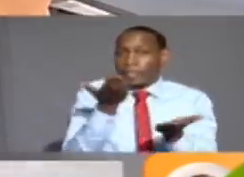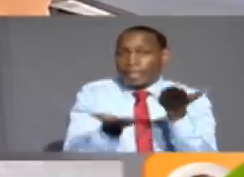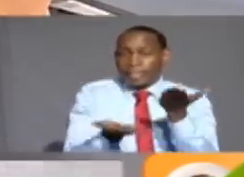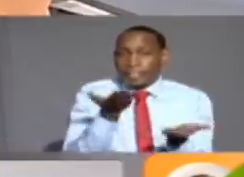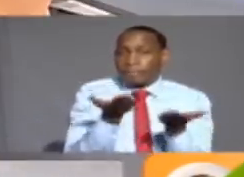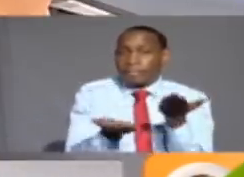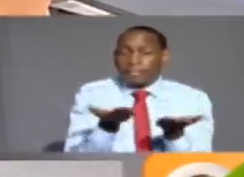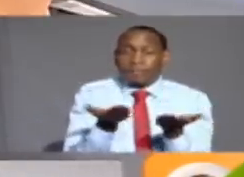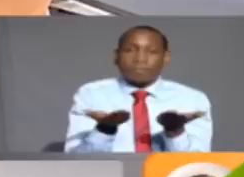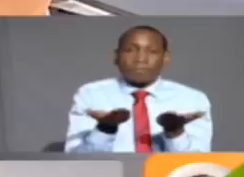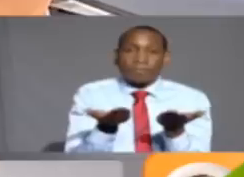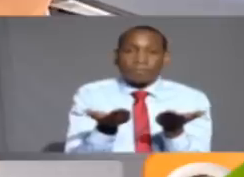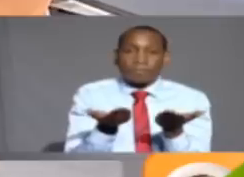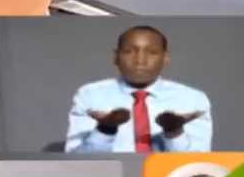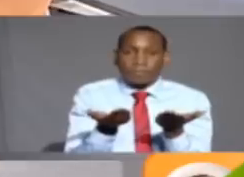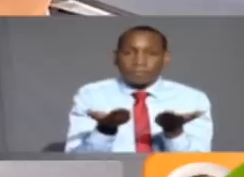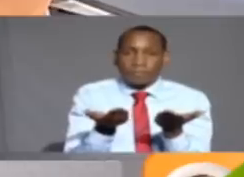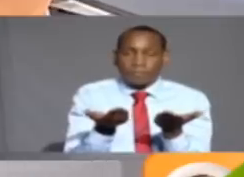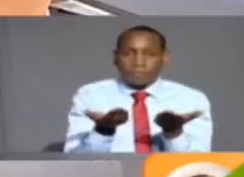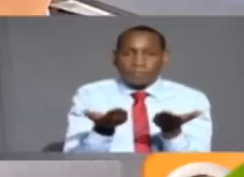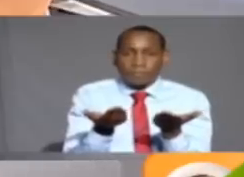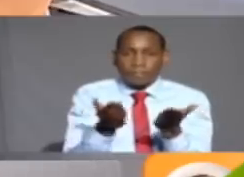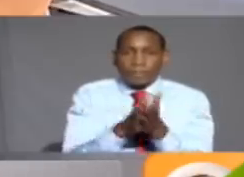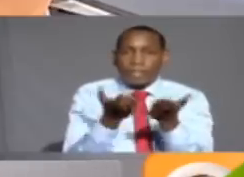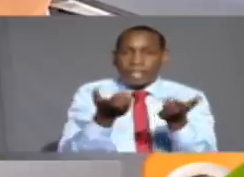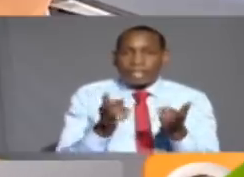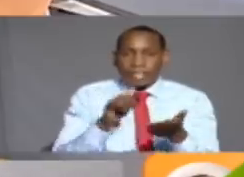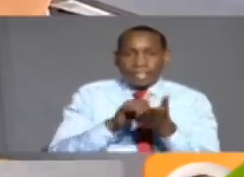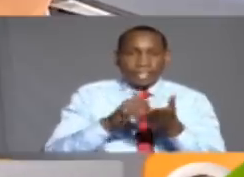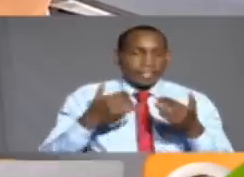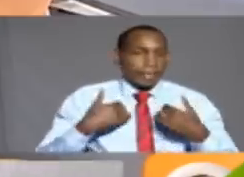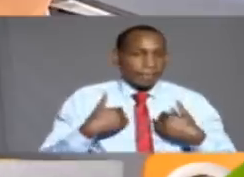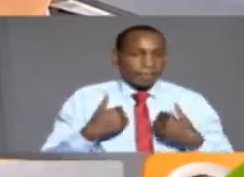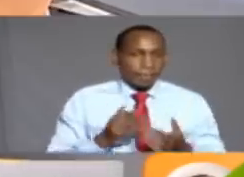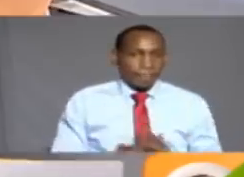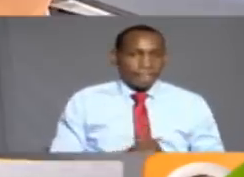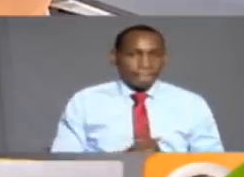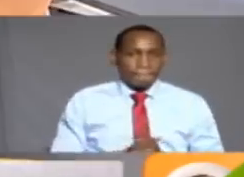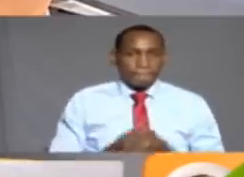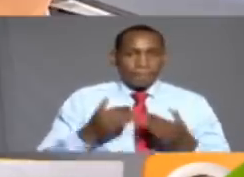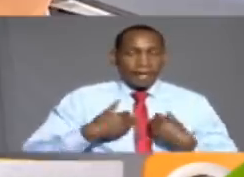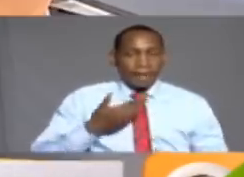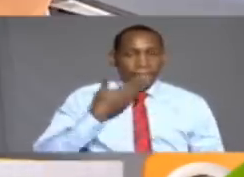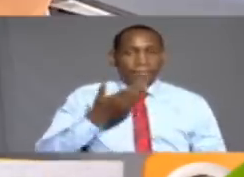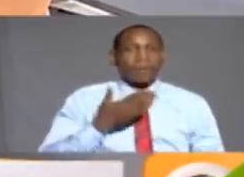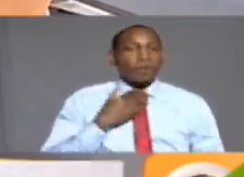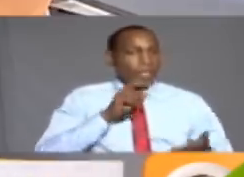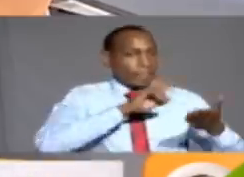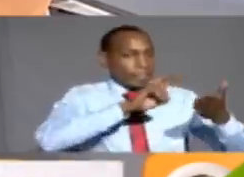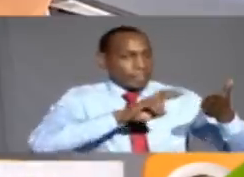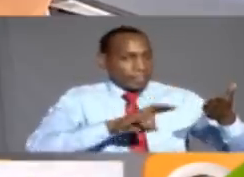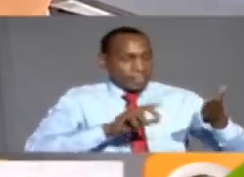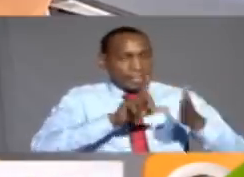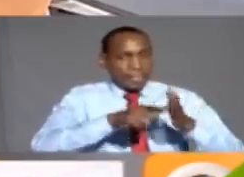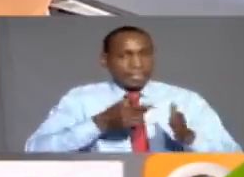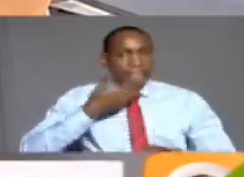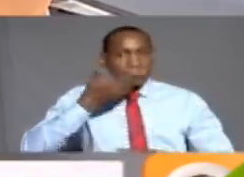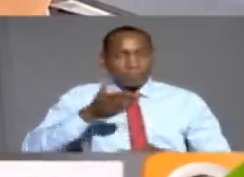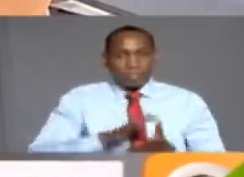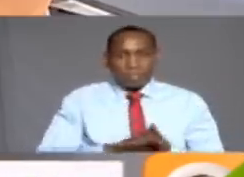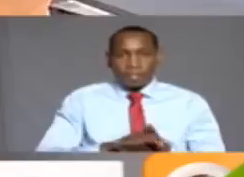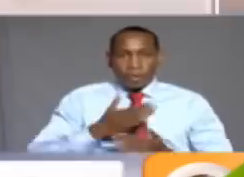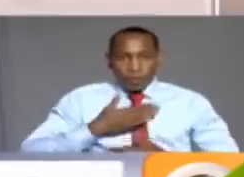you know, and the requirements that we have. Honorable Kuria, we have some feedback. I'd want to leave some feedback and you respond as well, Honorable